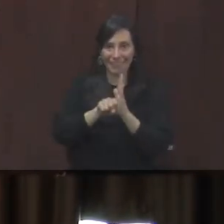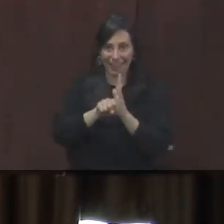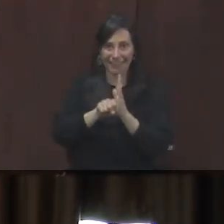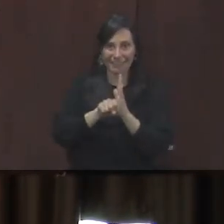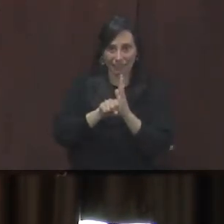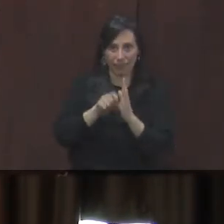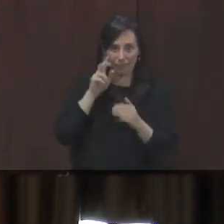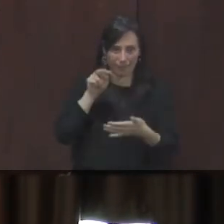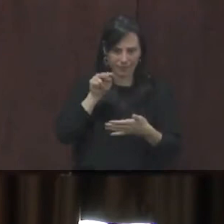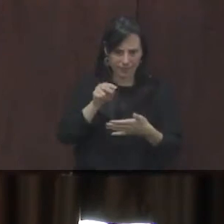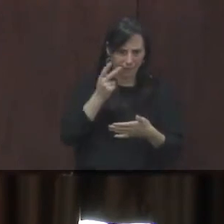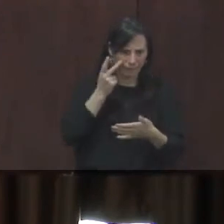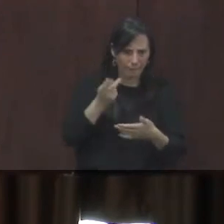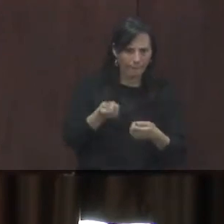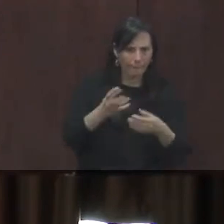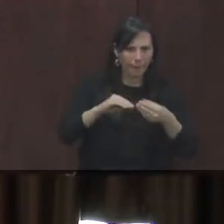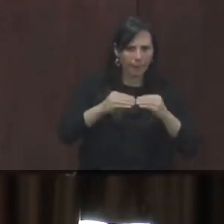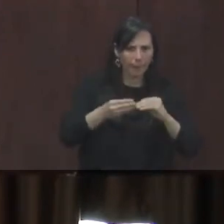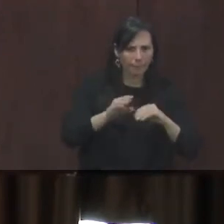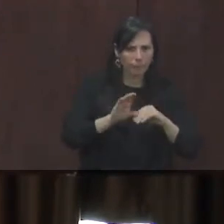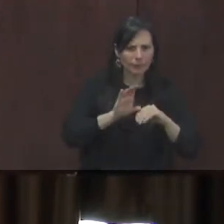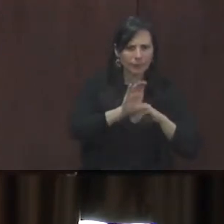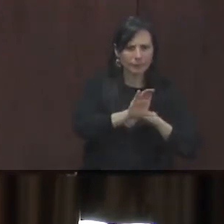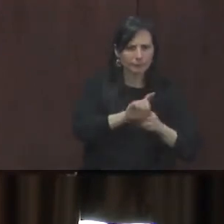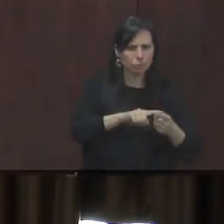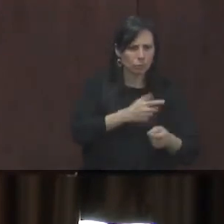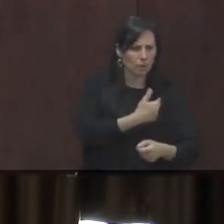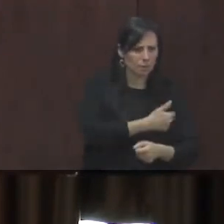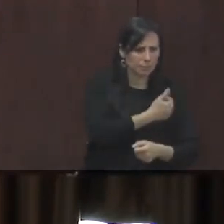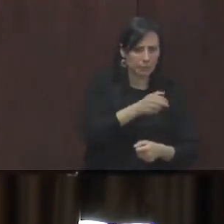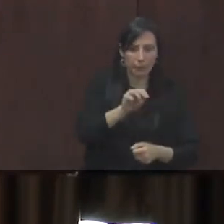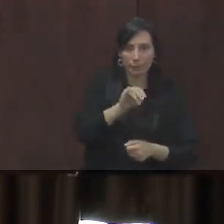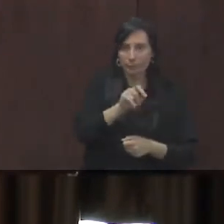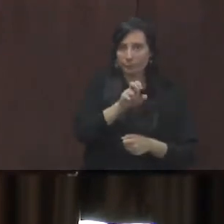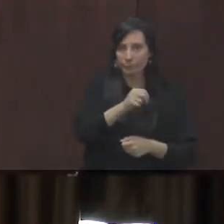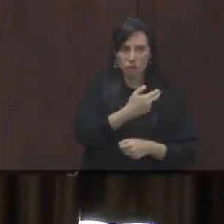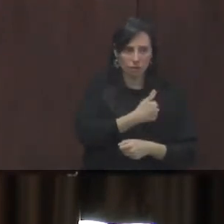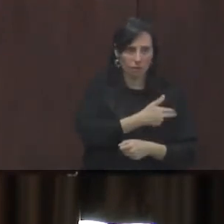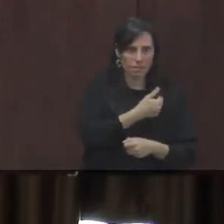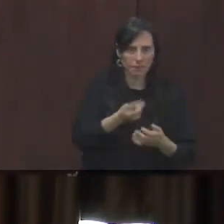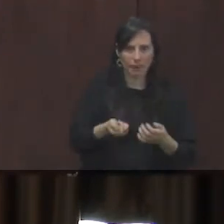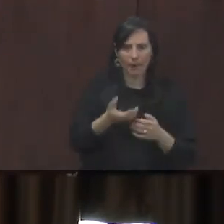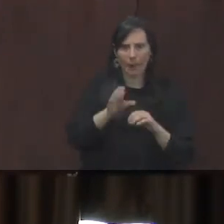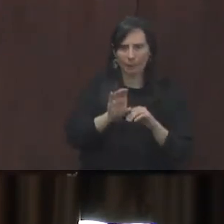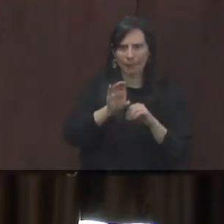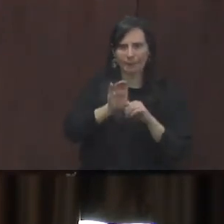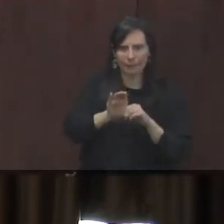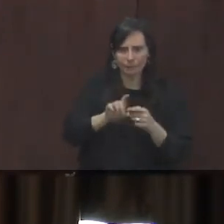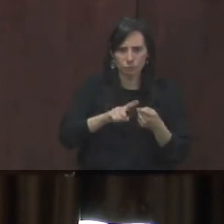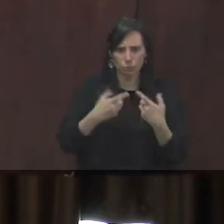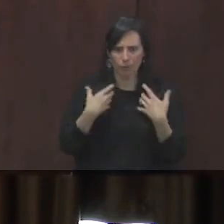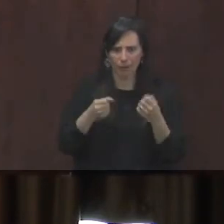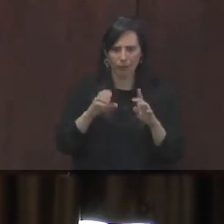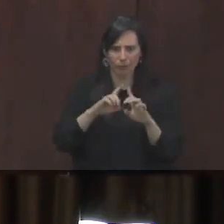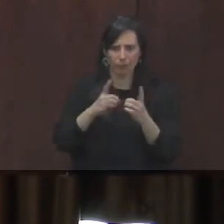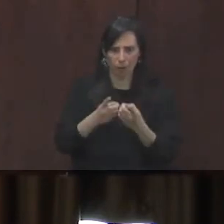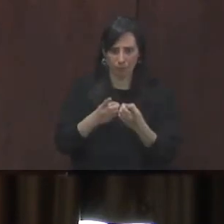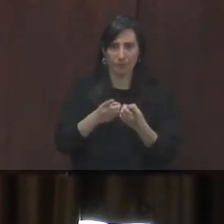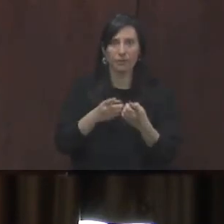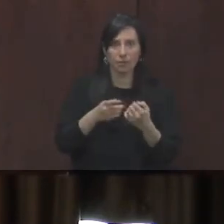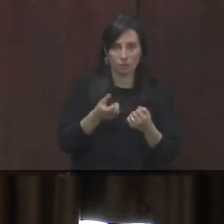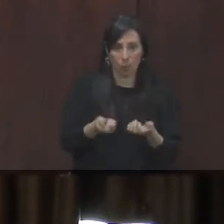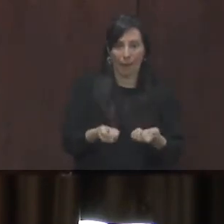the doses that have gone right now to the health department. And so that's an aggregate number that they look for future allocations.